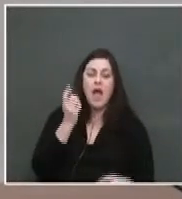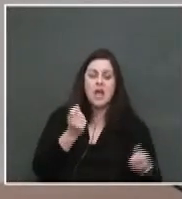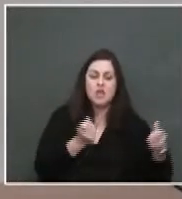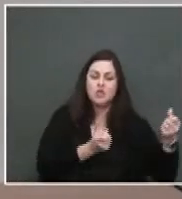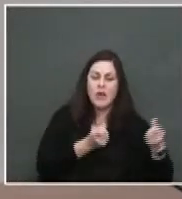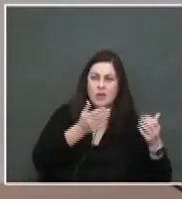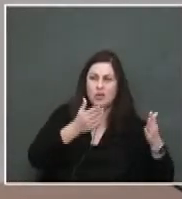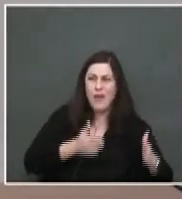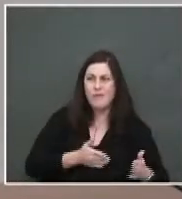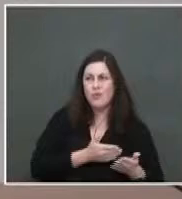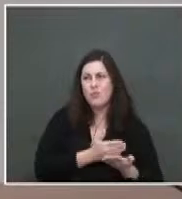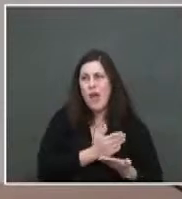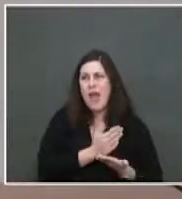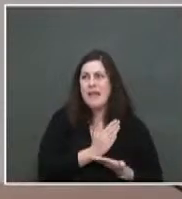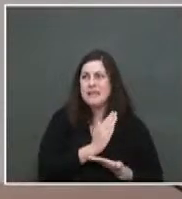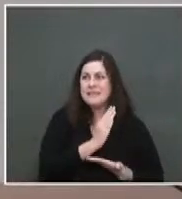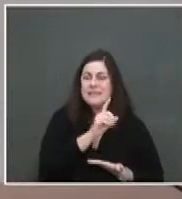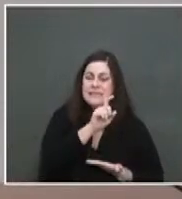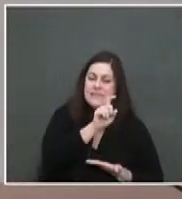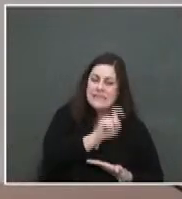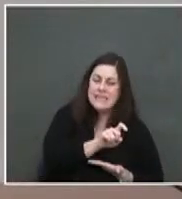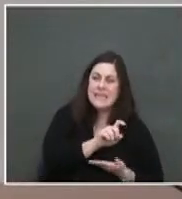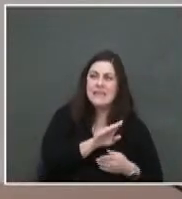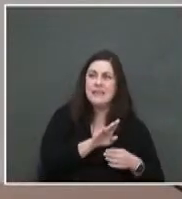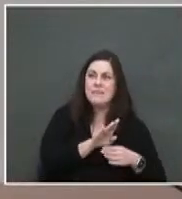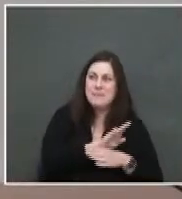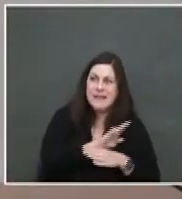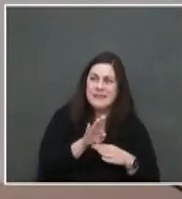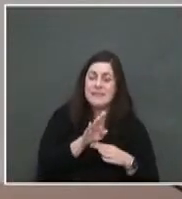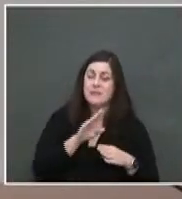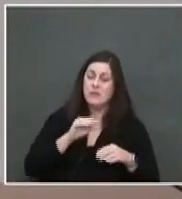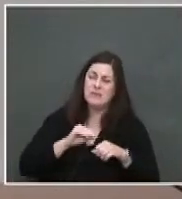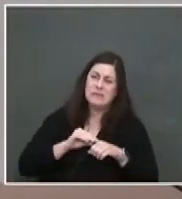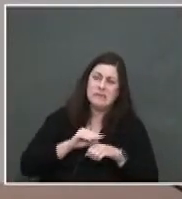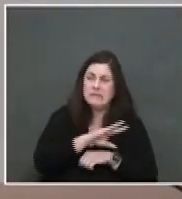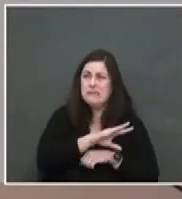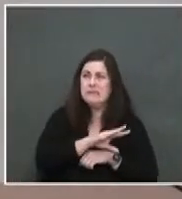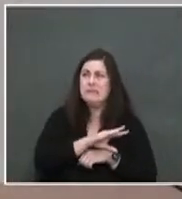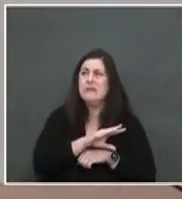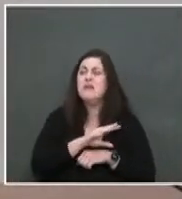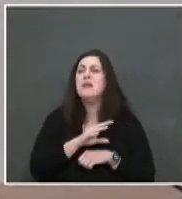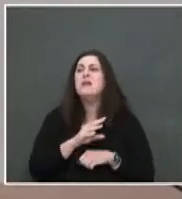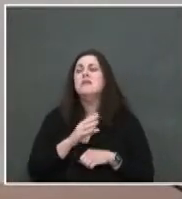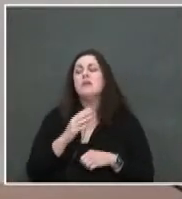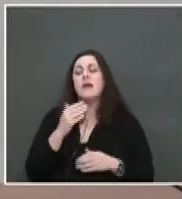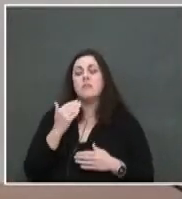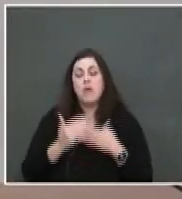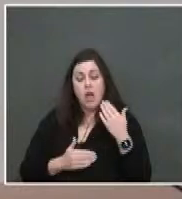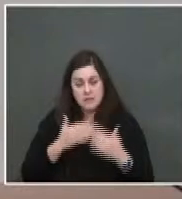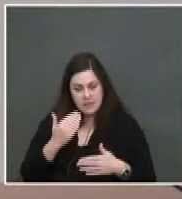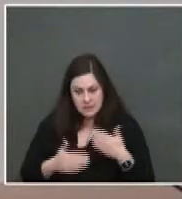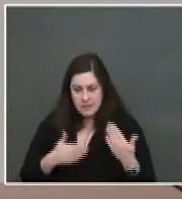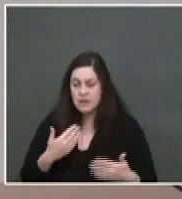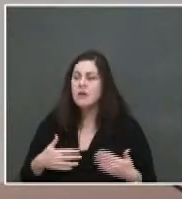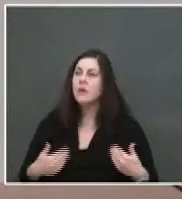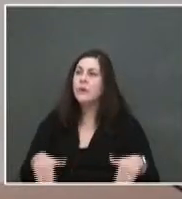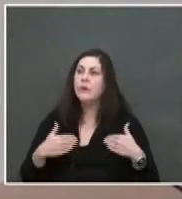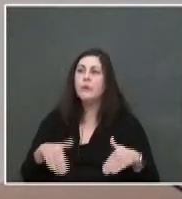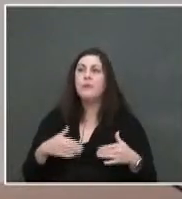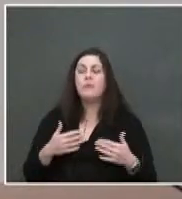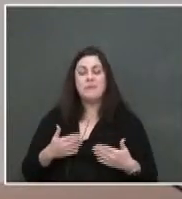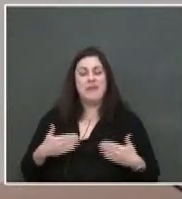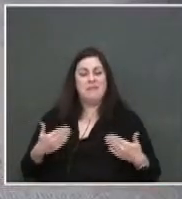drivers and that whole industry was being affected. So I appreciate that. We went through the process, and I'm glad we're here now. Are there